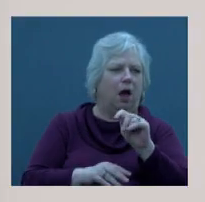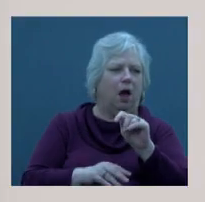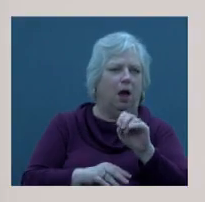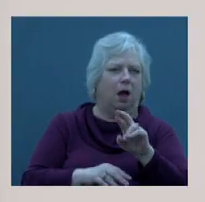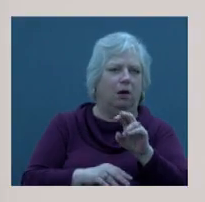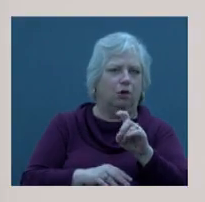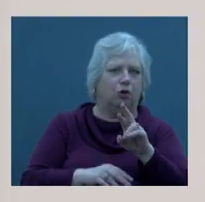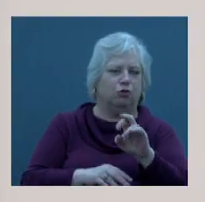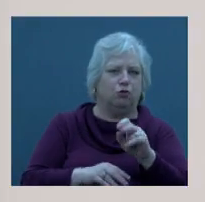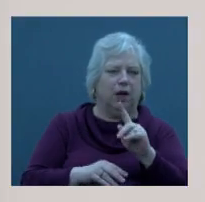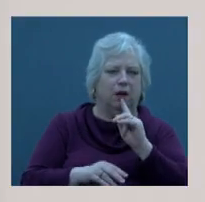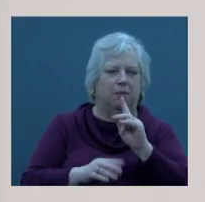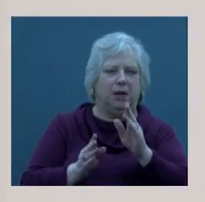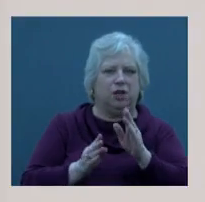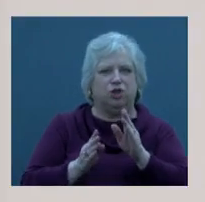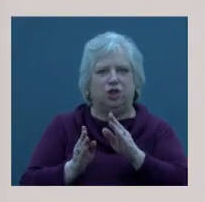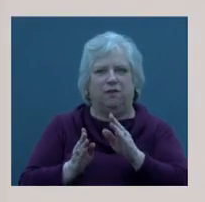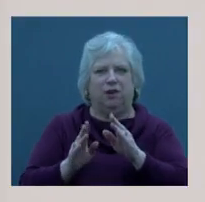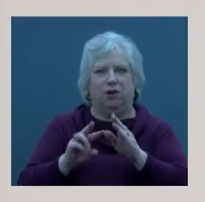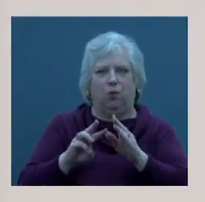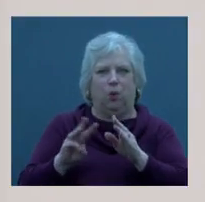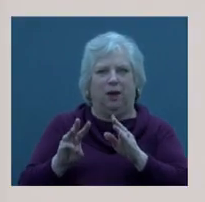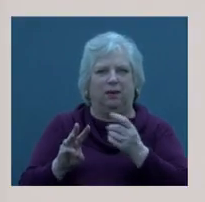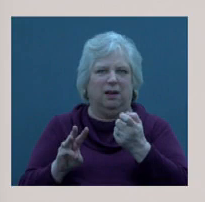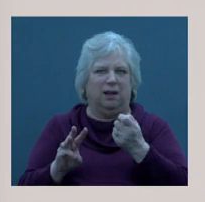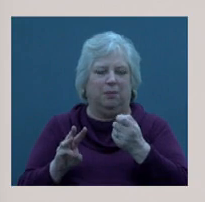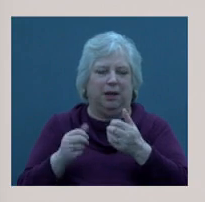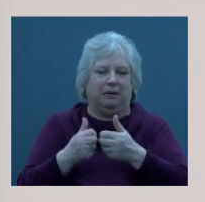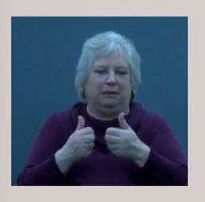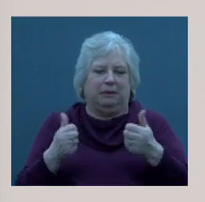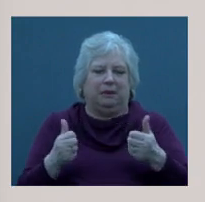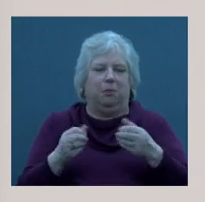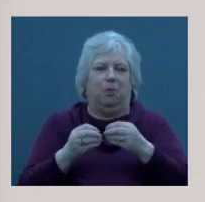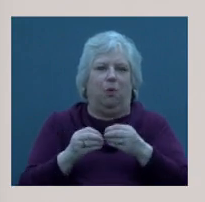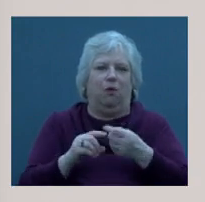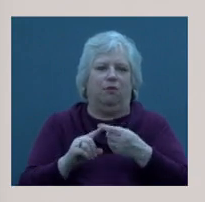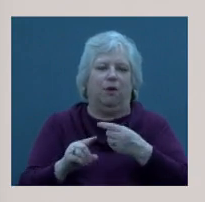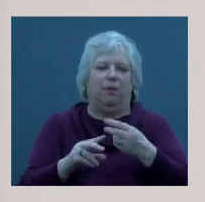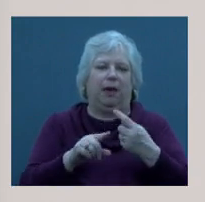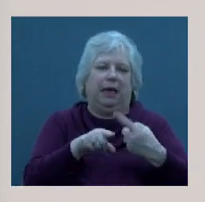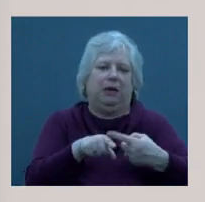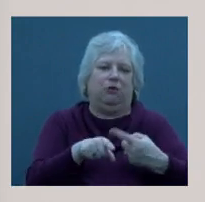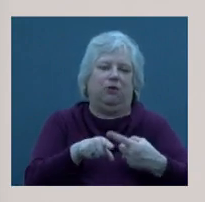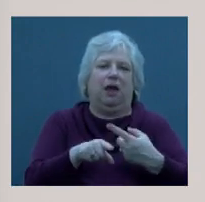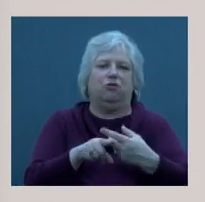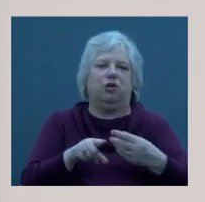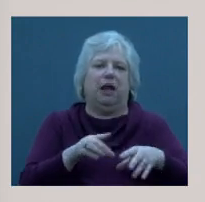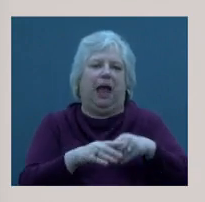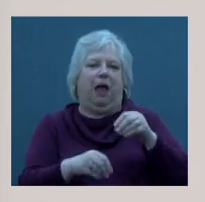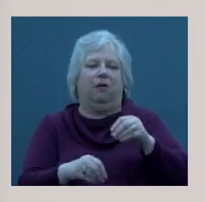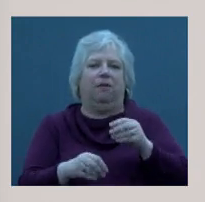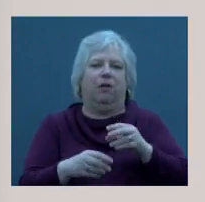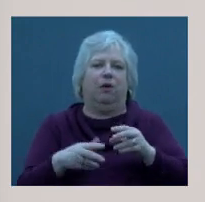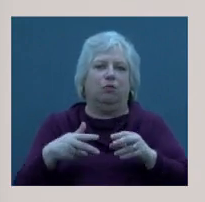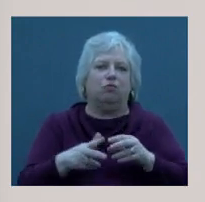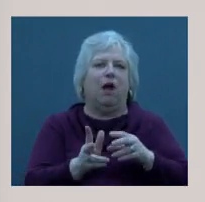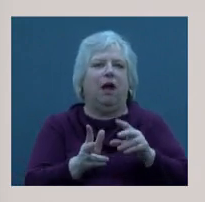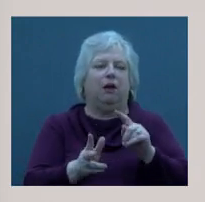shifted a little bit to the west to get it a little bit further away from the intersection and out of the right turn lane, as Alex had